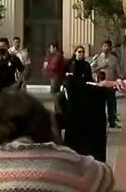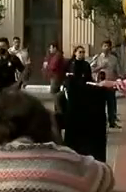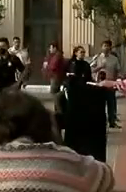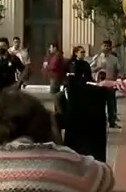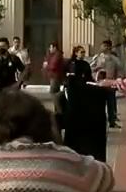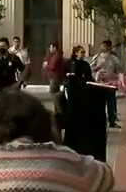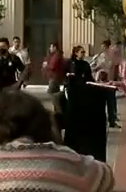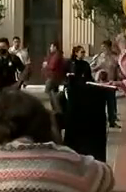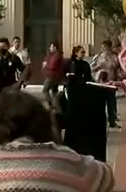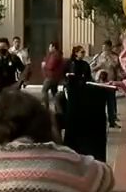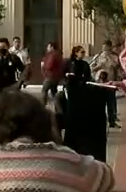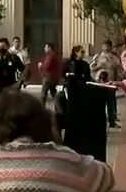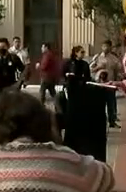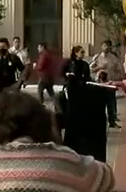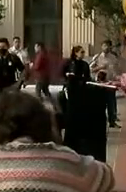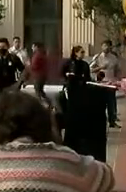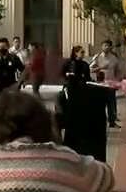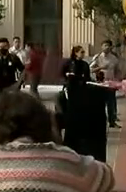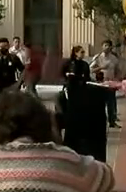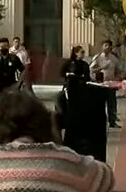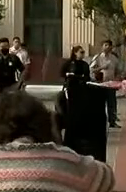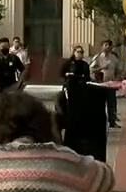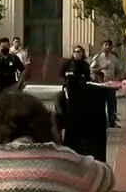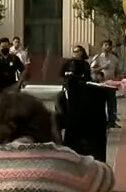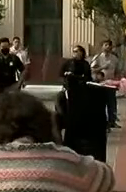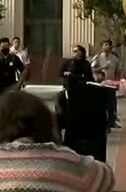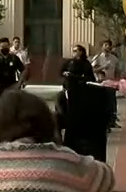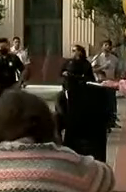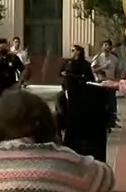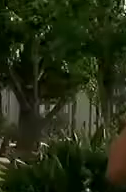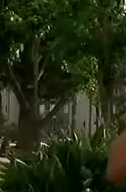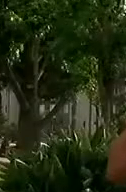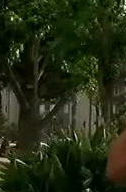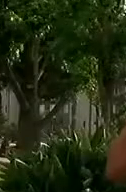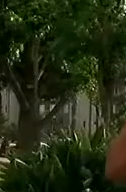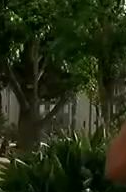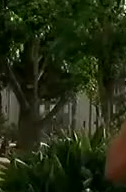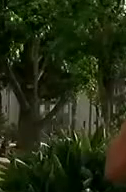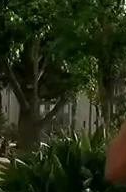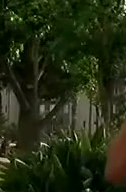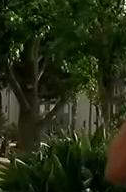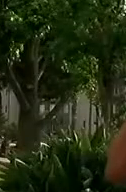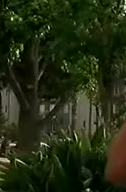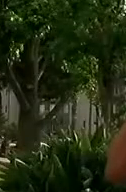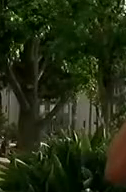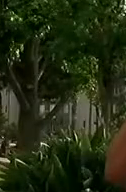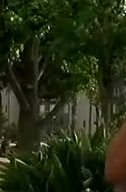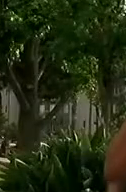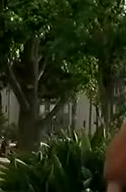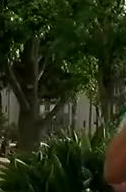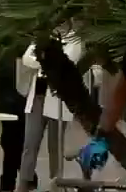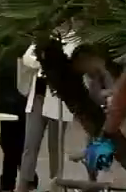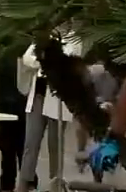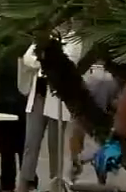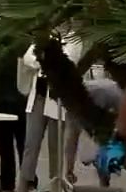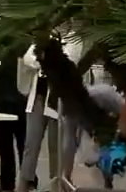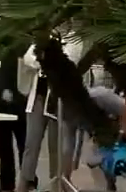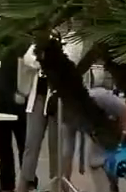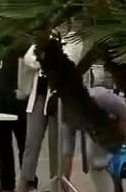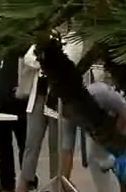were able to enjoy music and free breakfast that morning. A ribbon-cutting ceremony was also held to signify the reopening of the county's